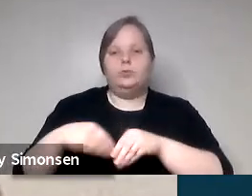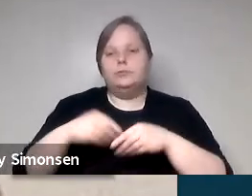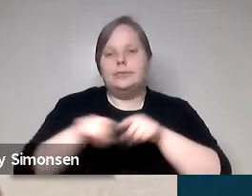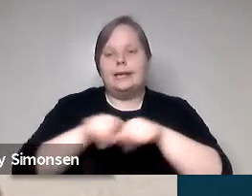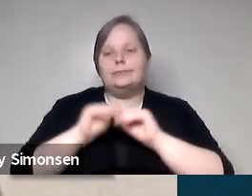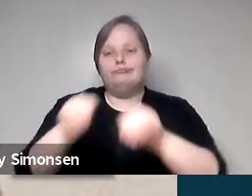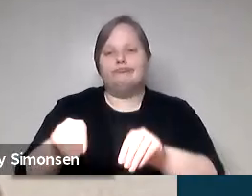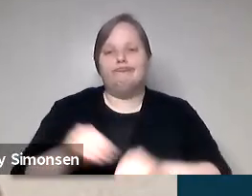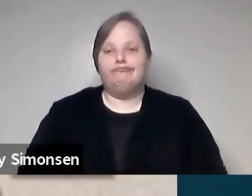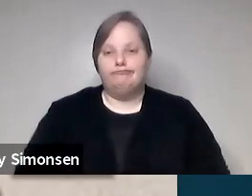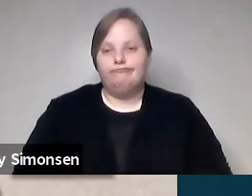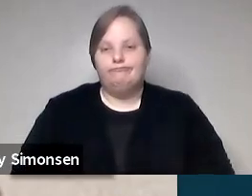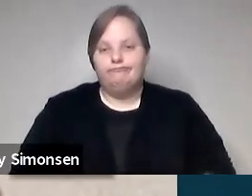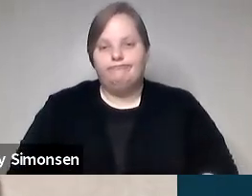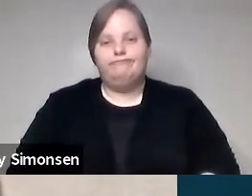away.